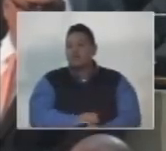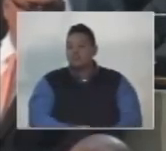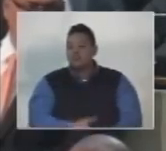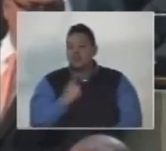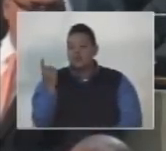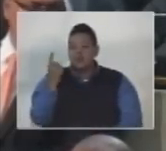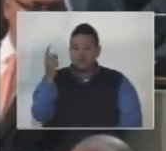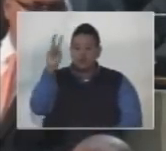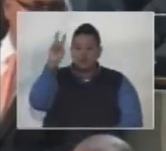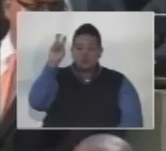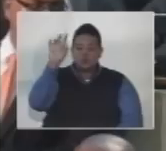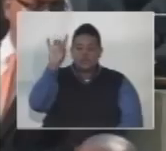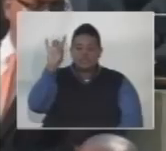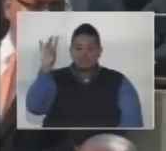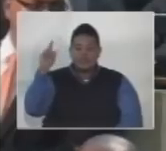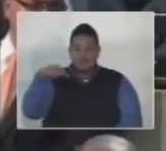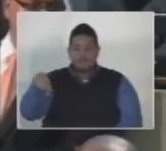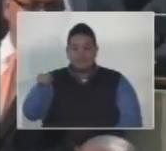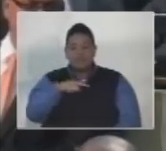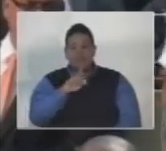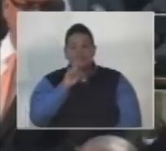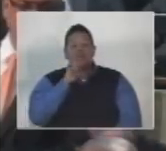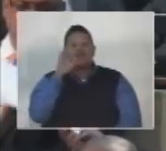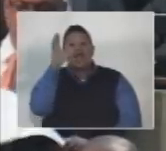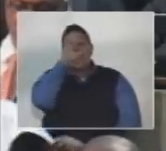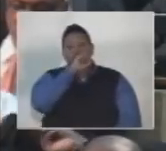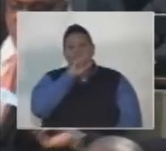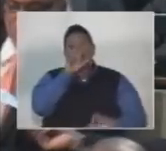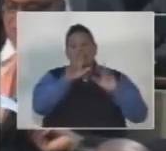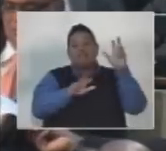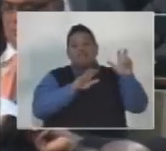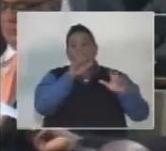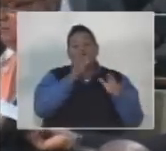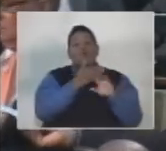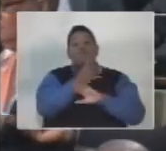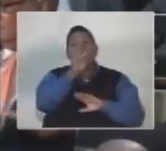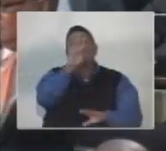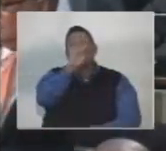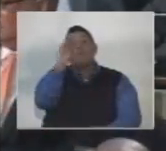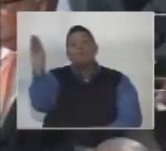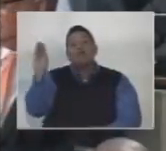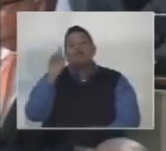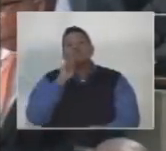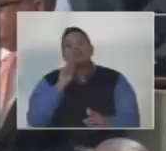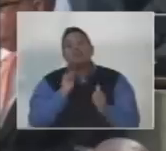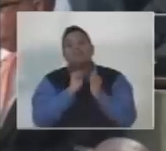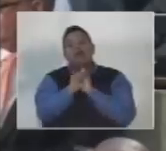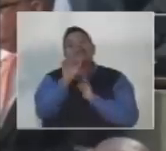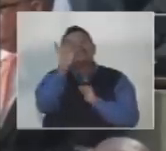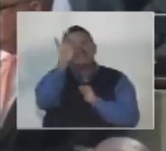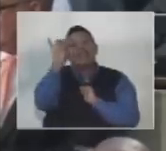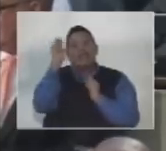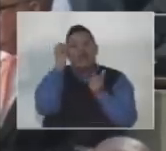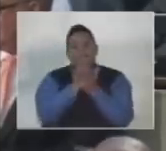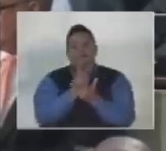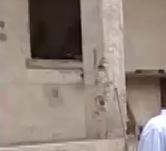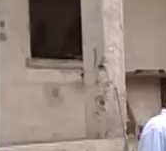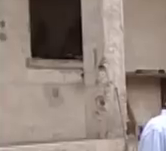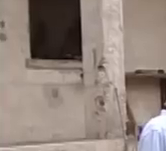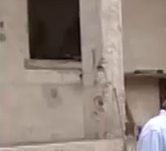287 of these with an estimated investment value of 4 billion exceeded 90 day approval target